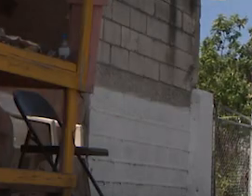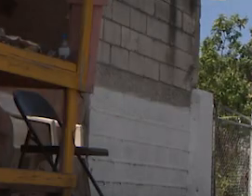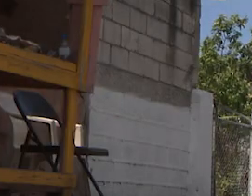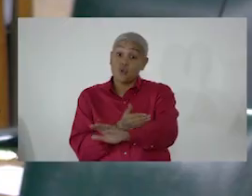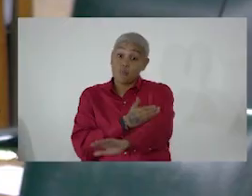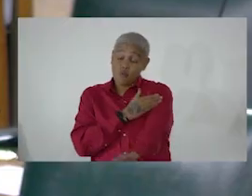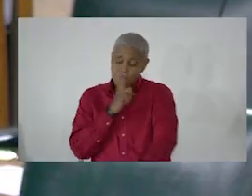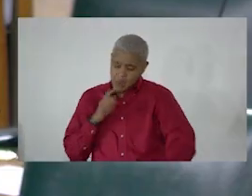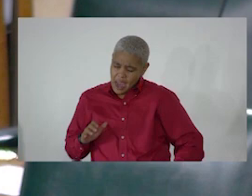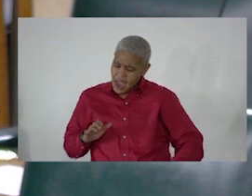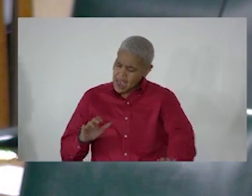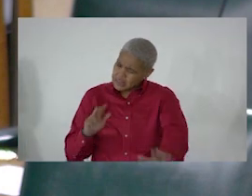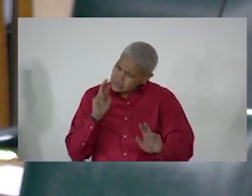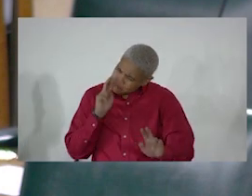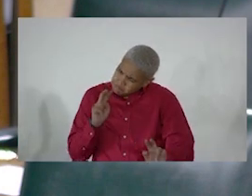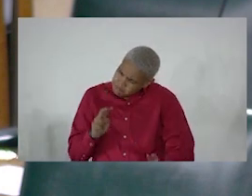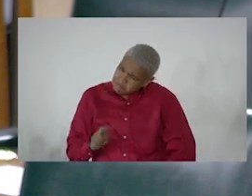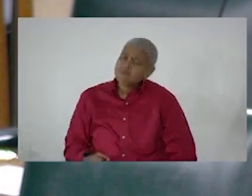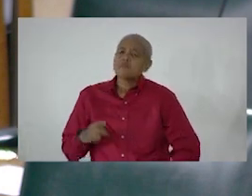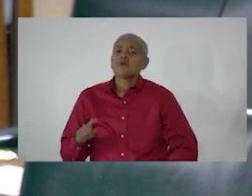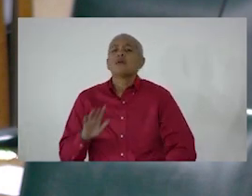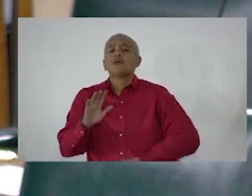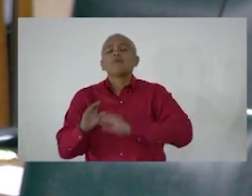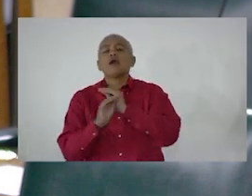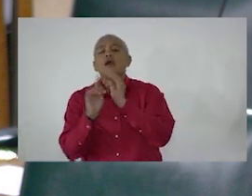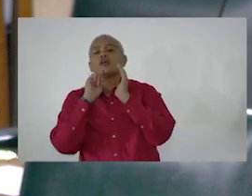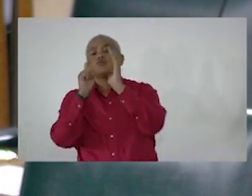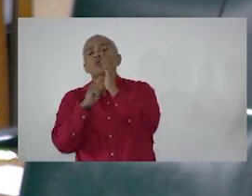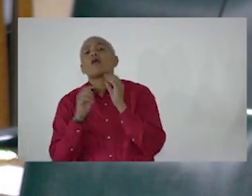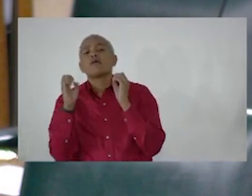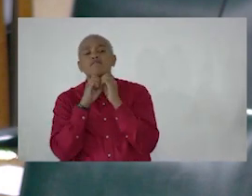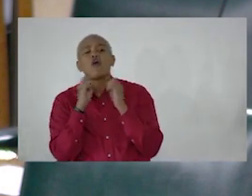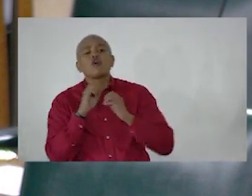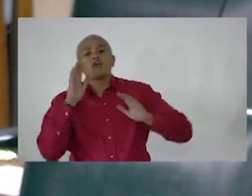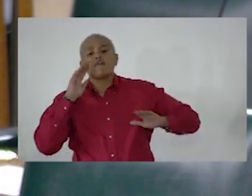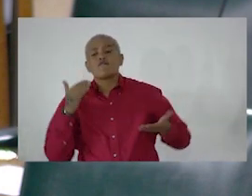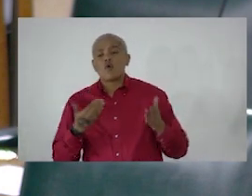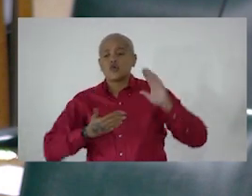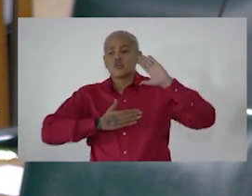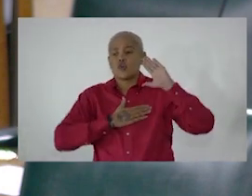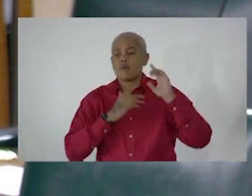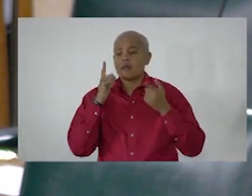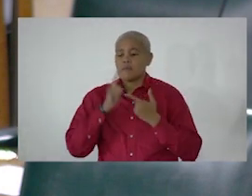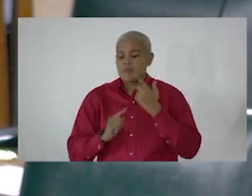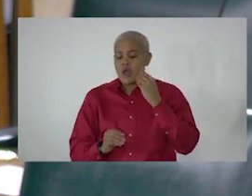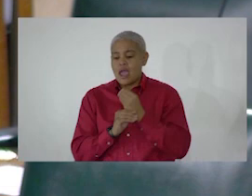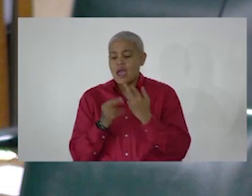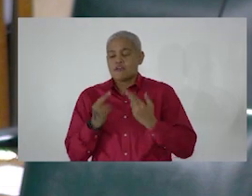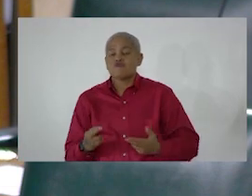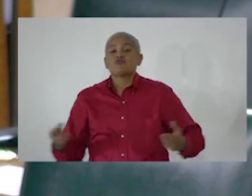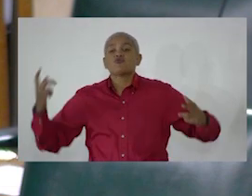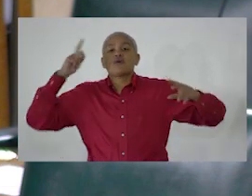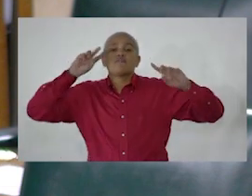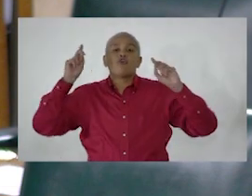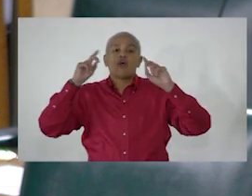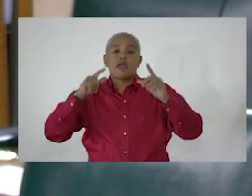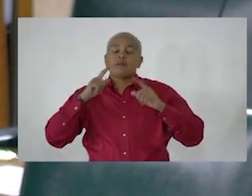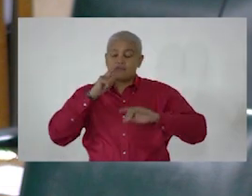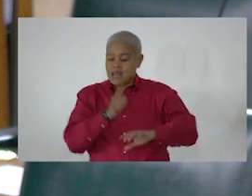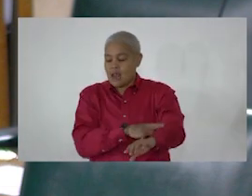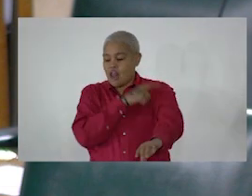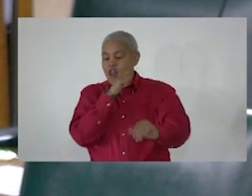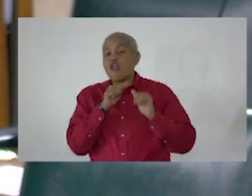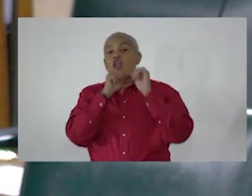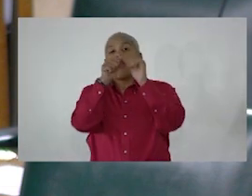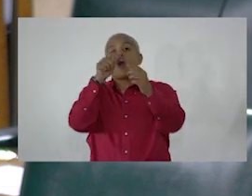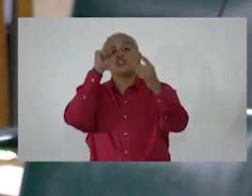realized. These continuous improvement activities require further focused commitment and resources for immediate and long-term gains